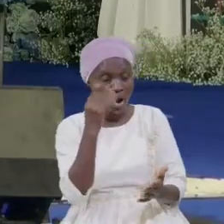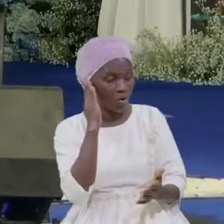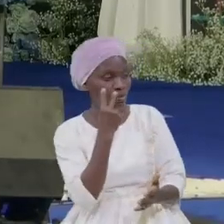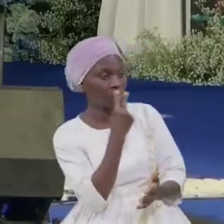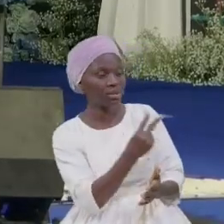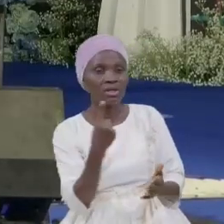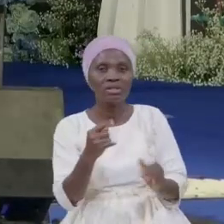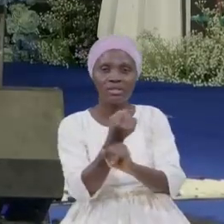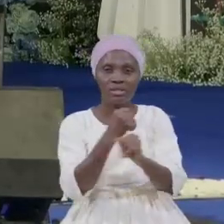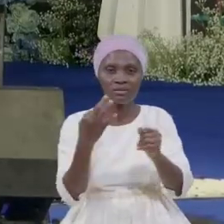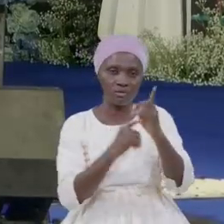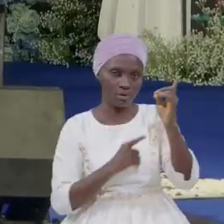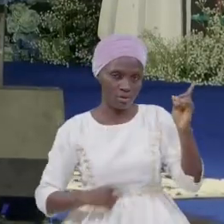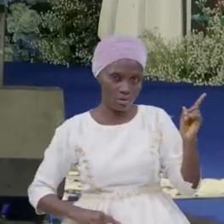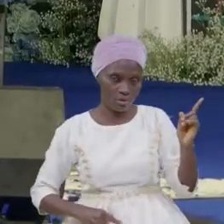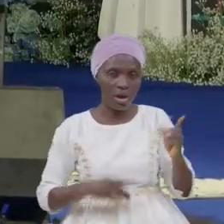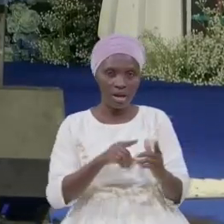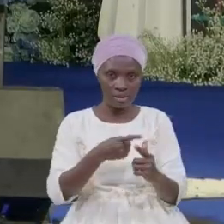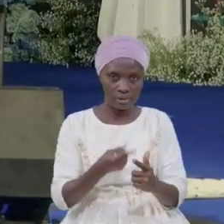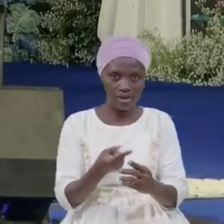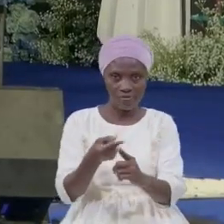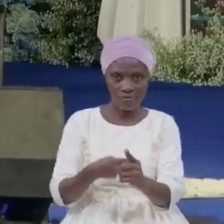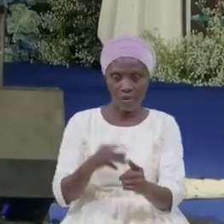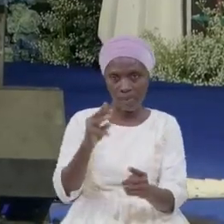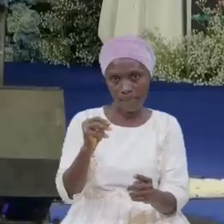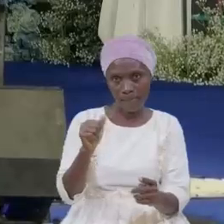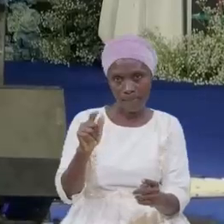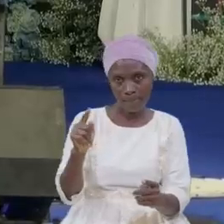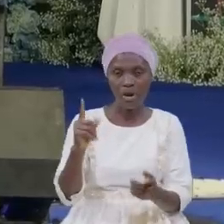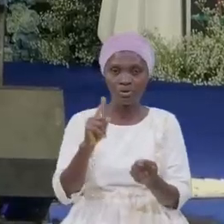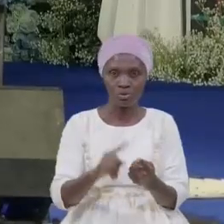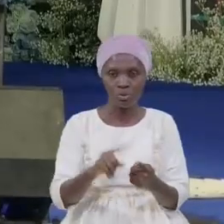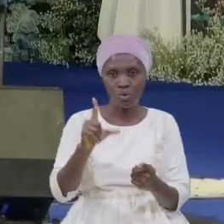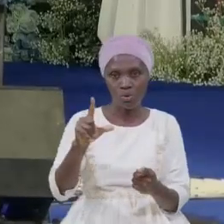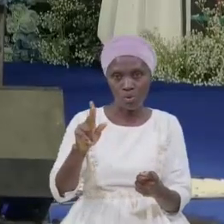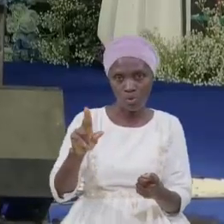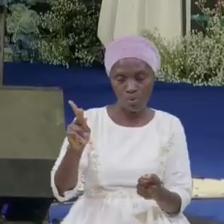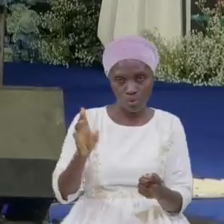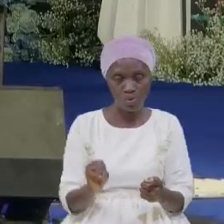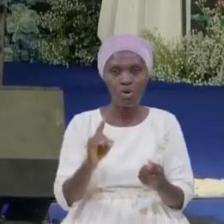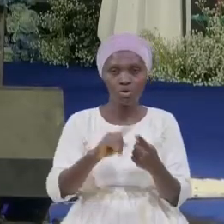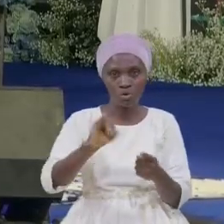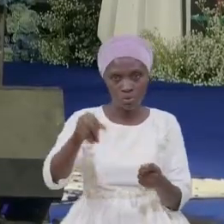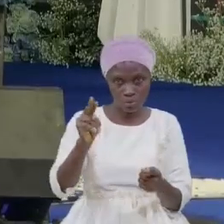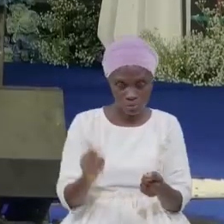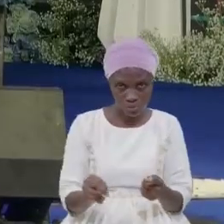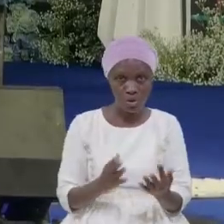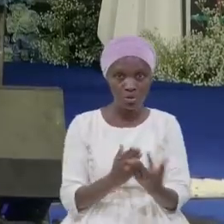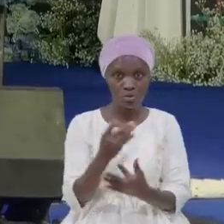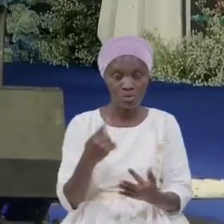Lord. And then from Matthew to Mark to Luke to John, during the gospel time,